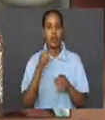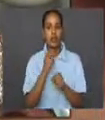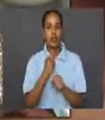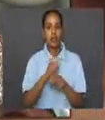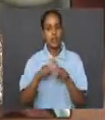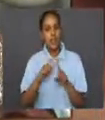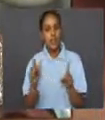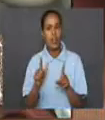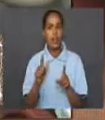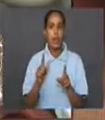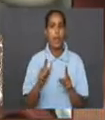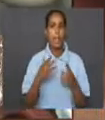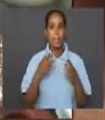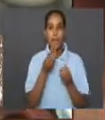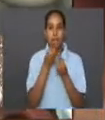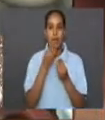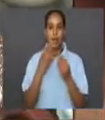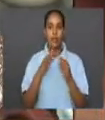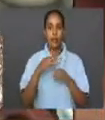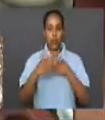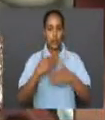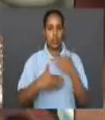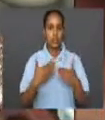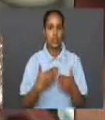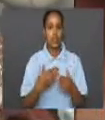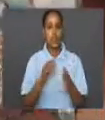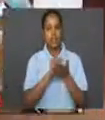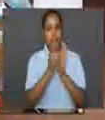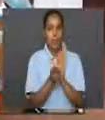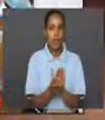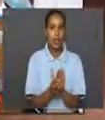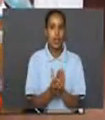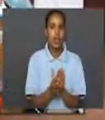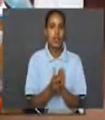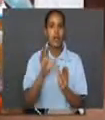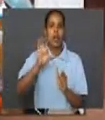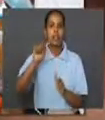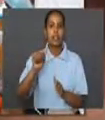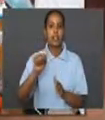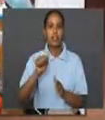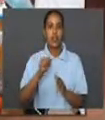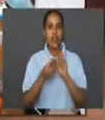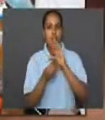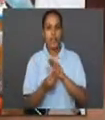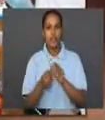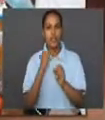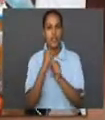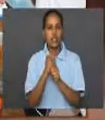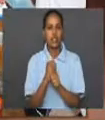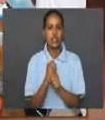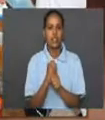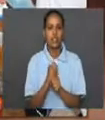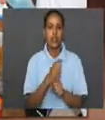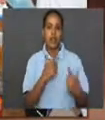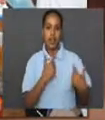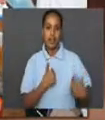in several metabolic processes. For example, calcium affects the functioning